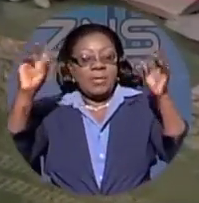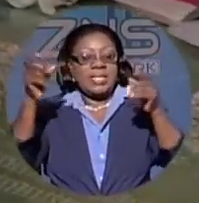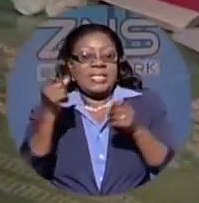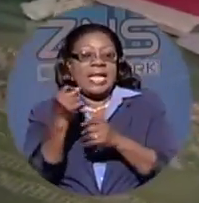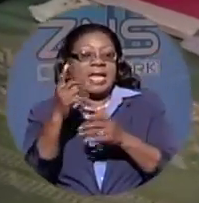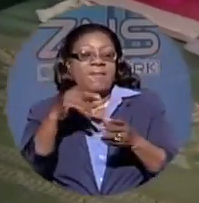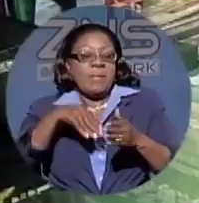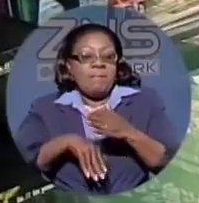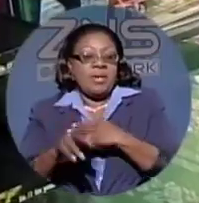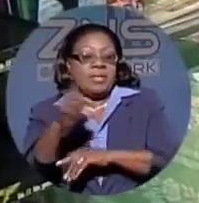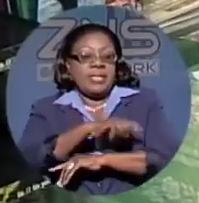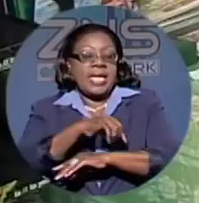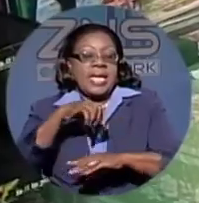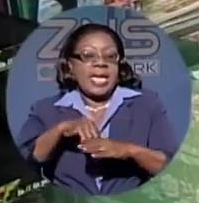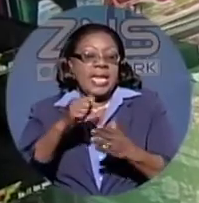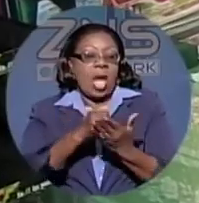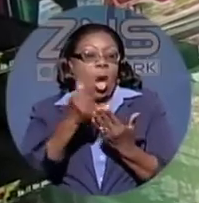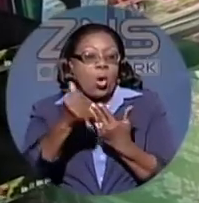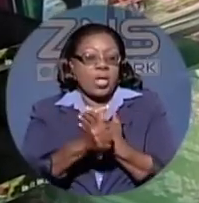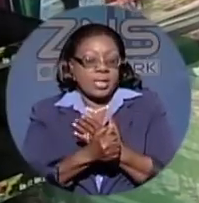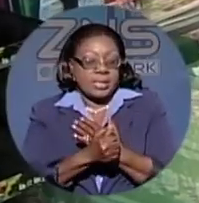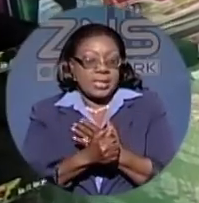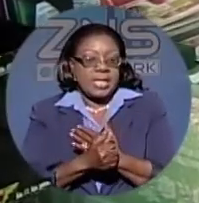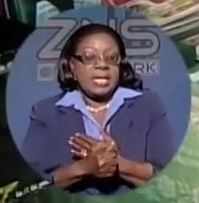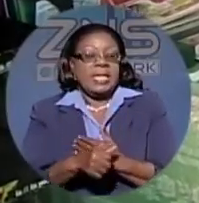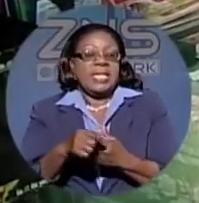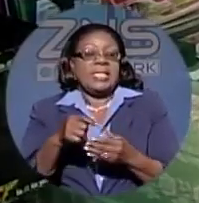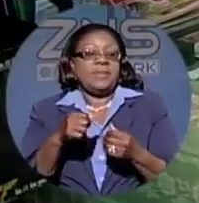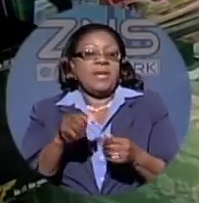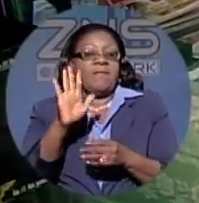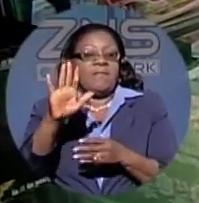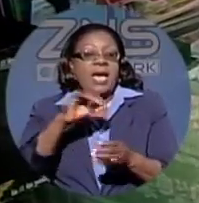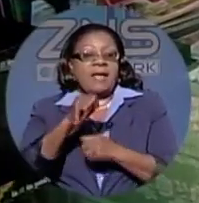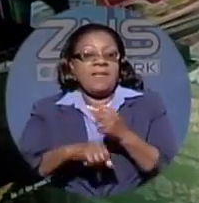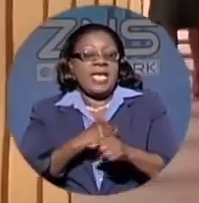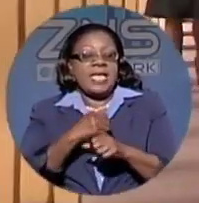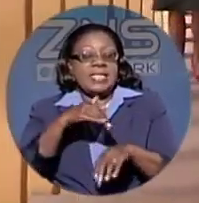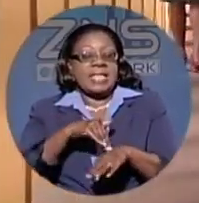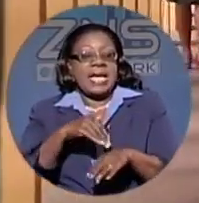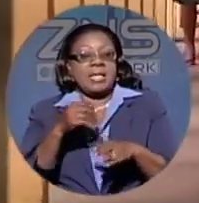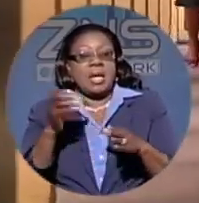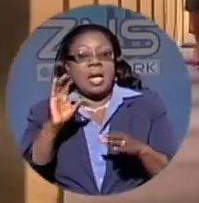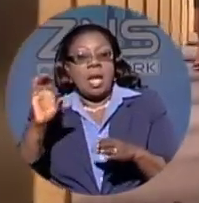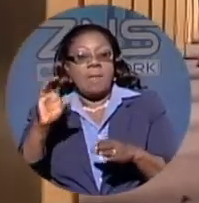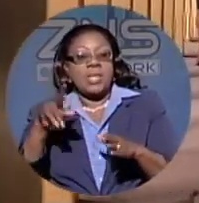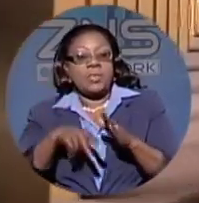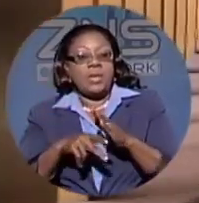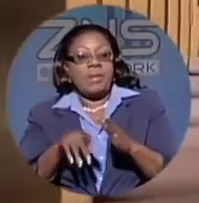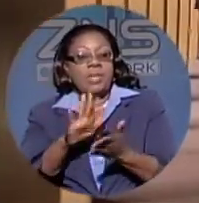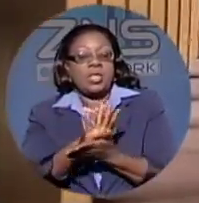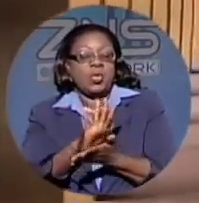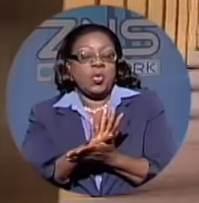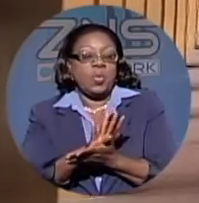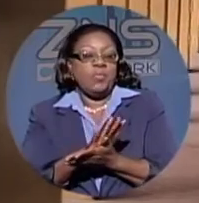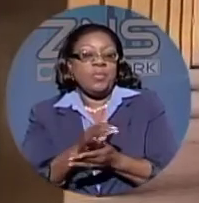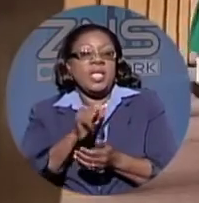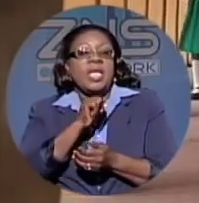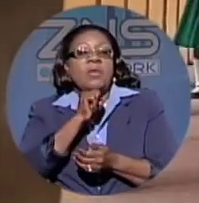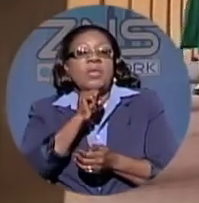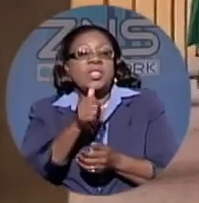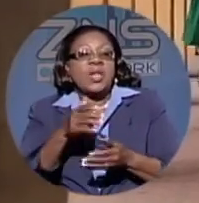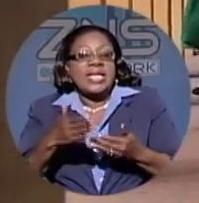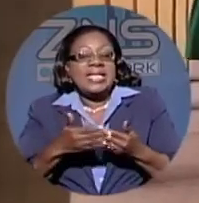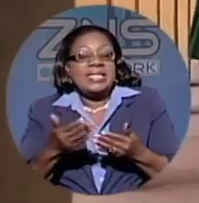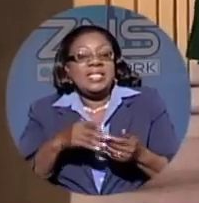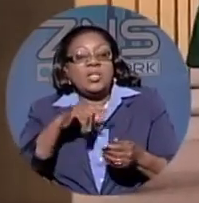August, spent 5 years at Columbus Primary School. His homeroom teacher telling us it wasn't easy revealing the news to